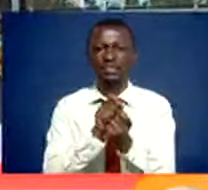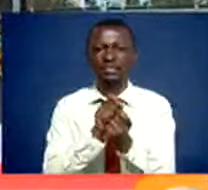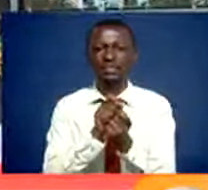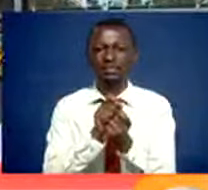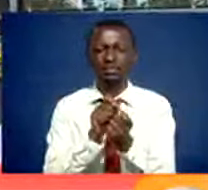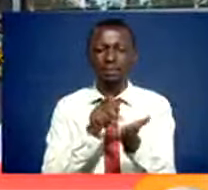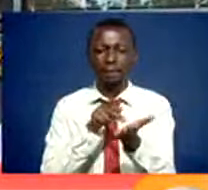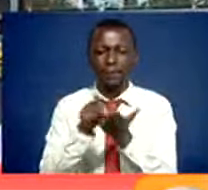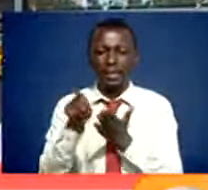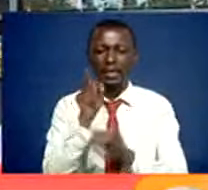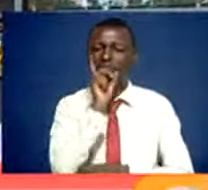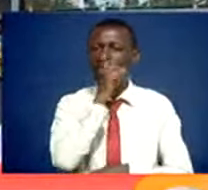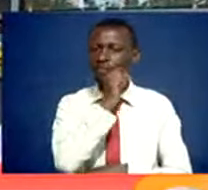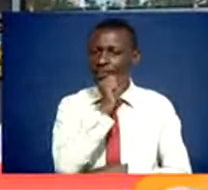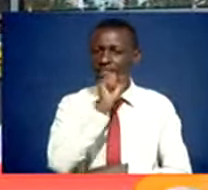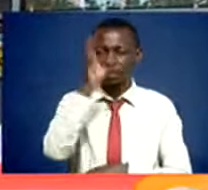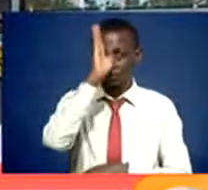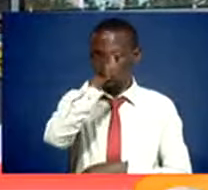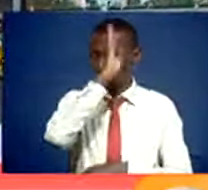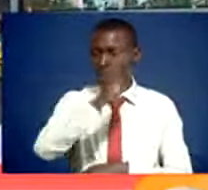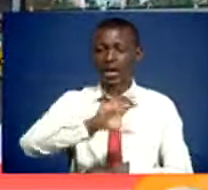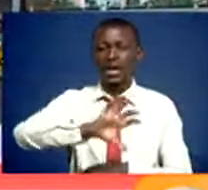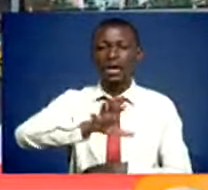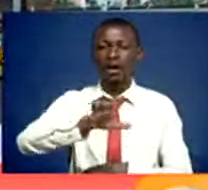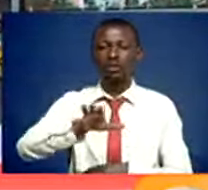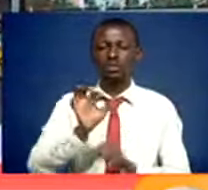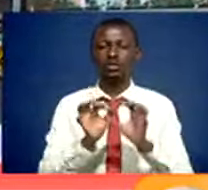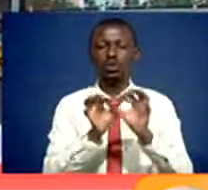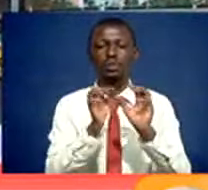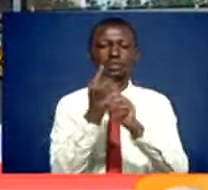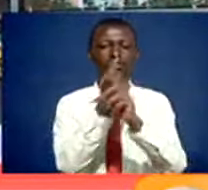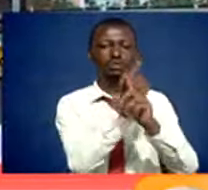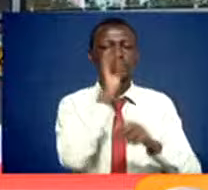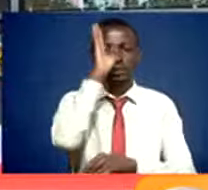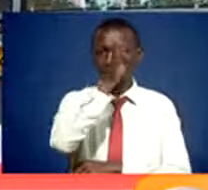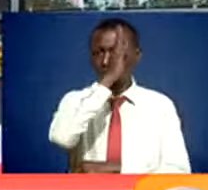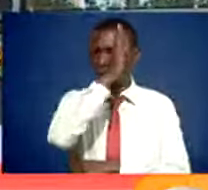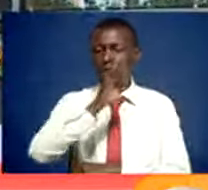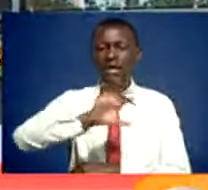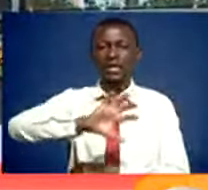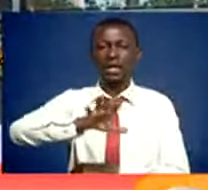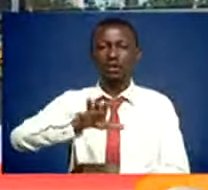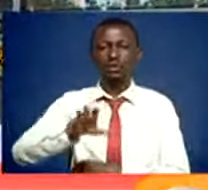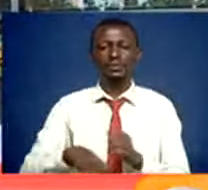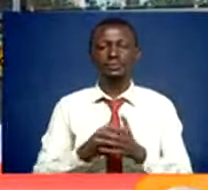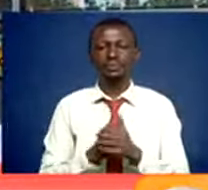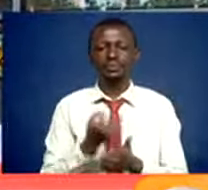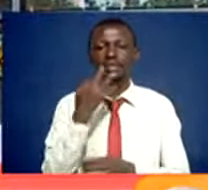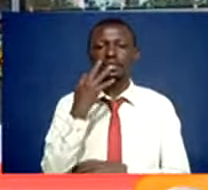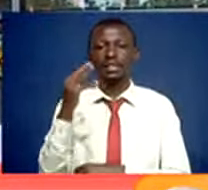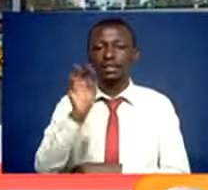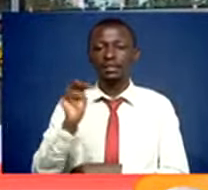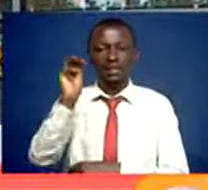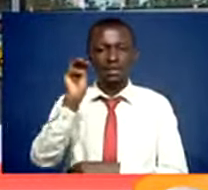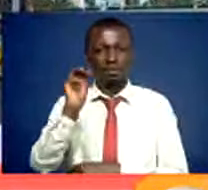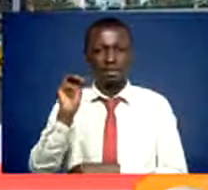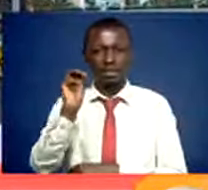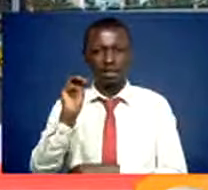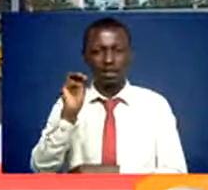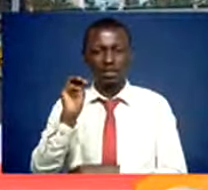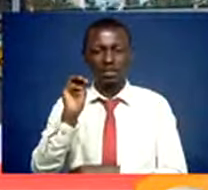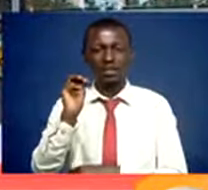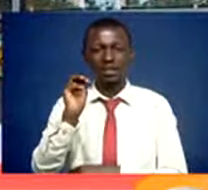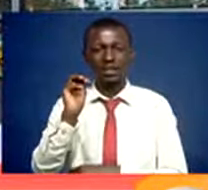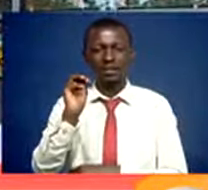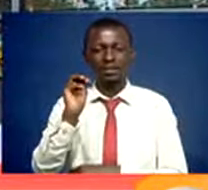write-off, Bungoma County, the cooperatives in Bungoma County, 300 million